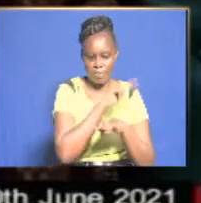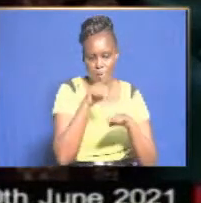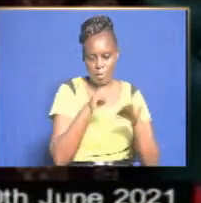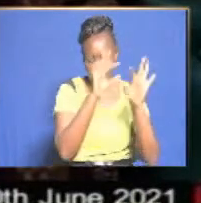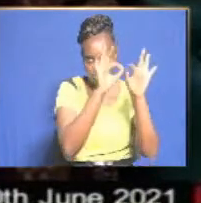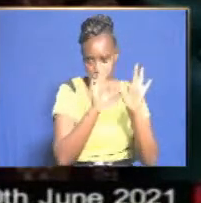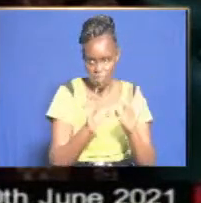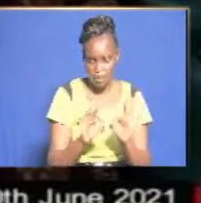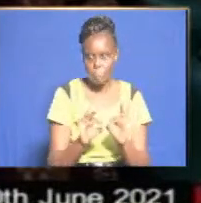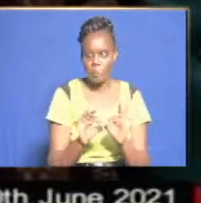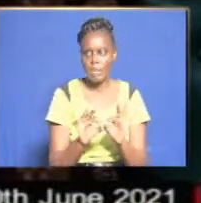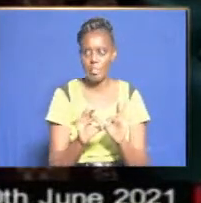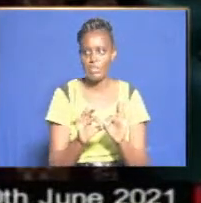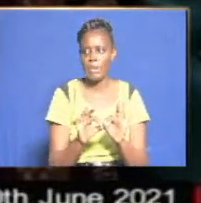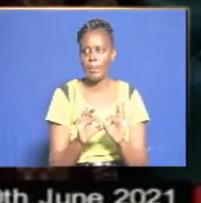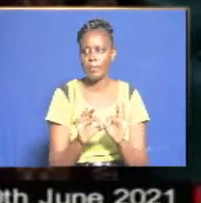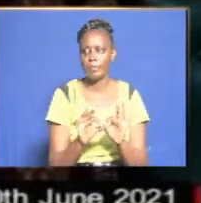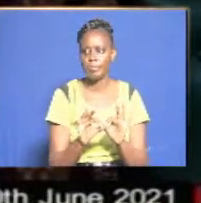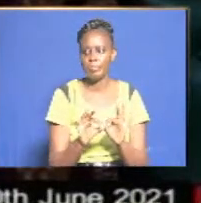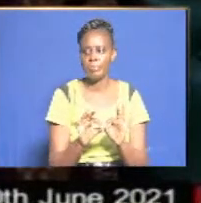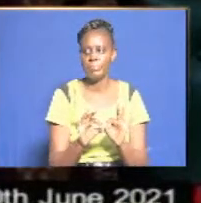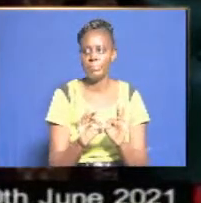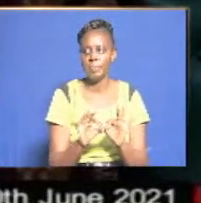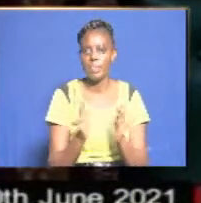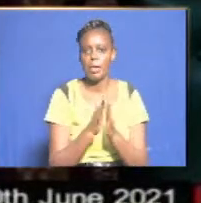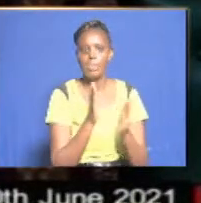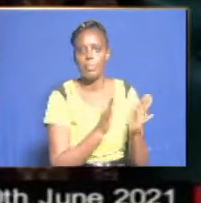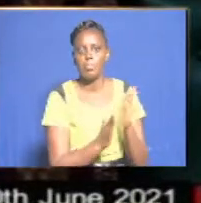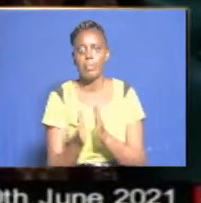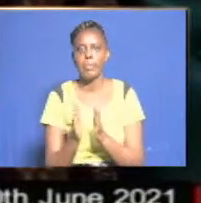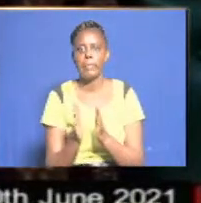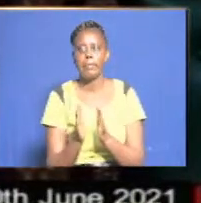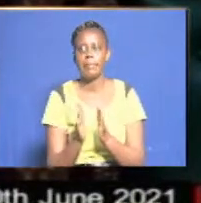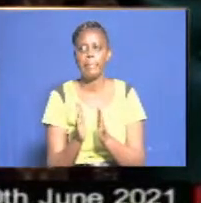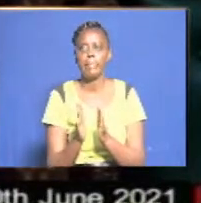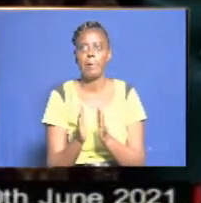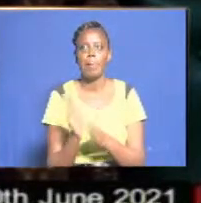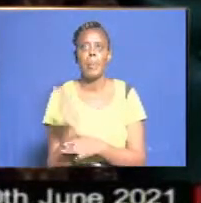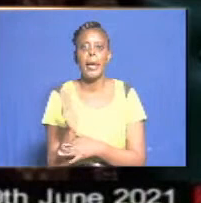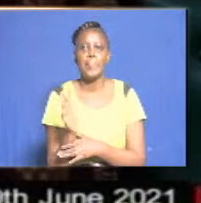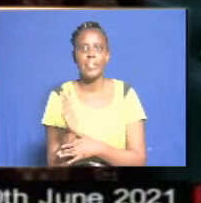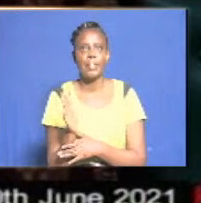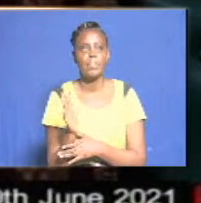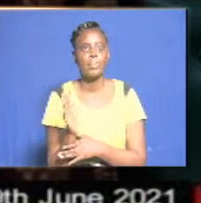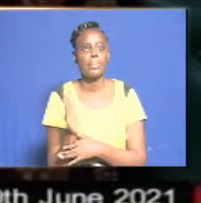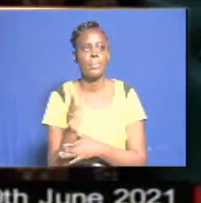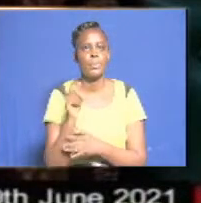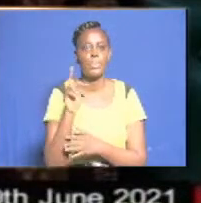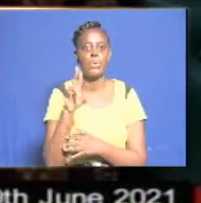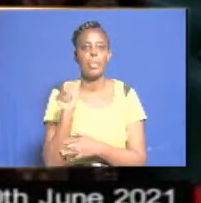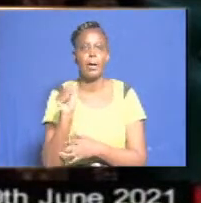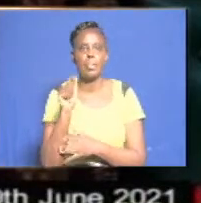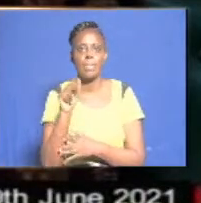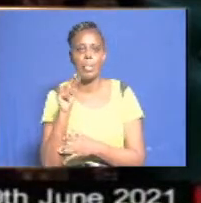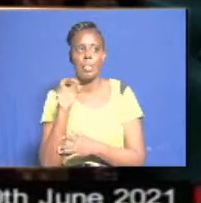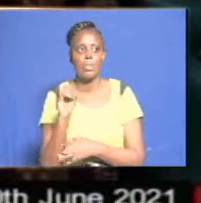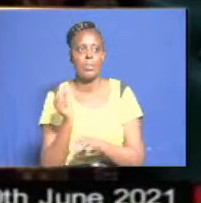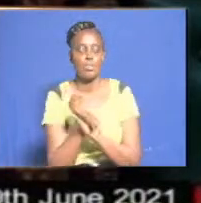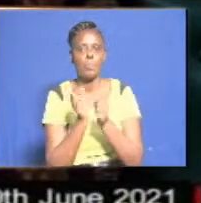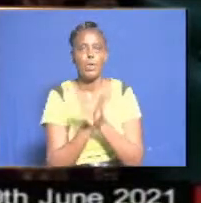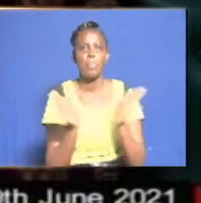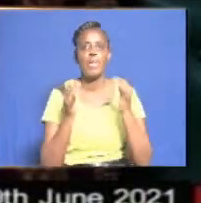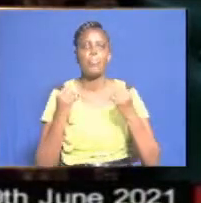Treasury and Planning, the Honourable Ambassador Ukur Yatani, to make a